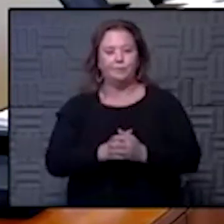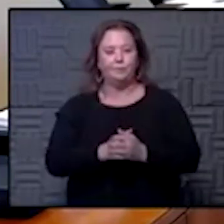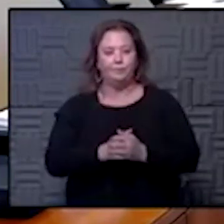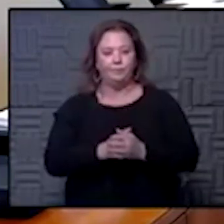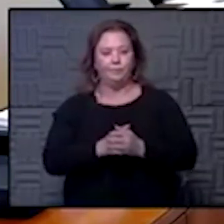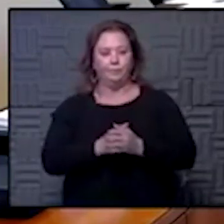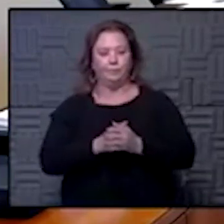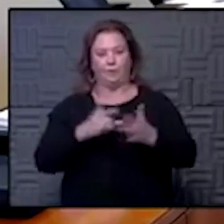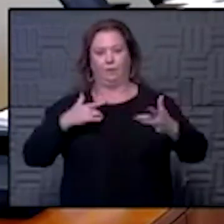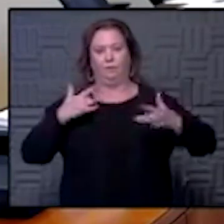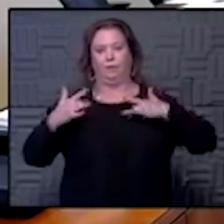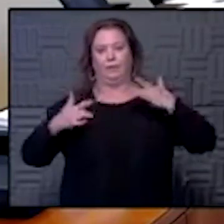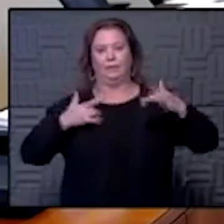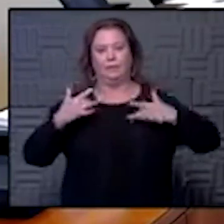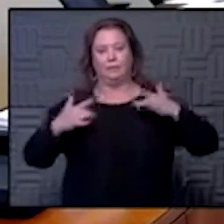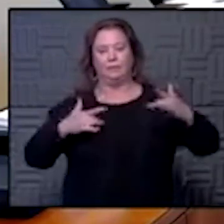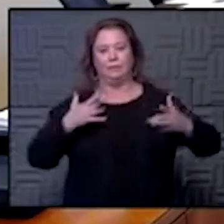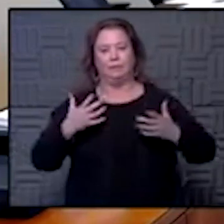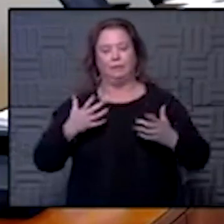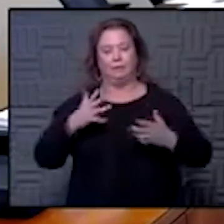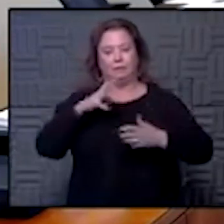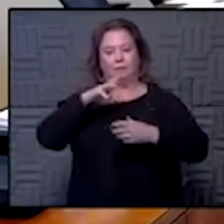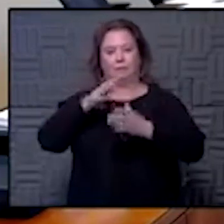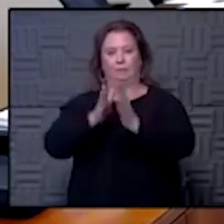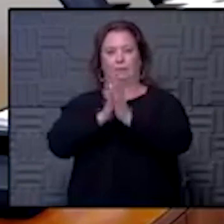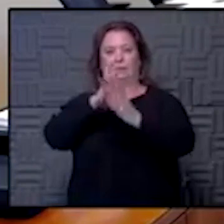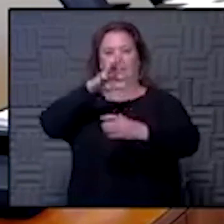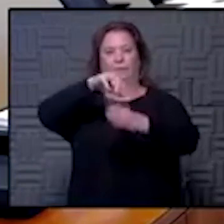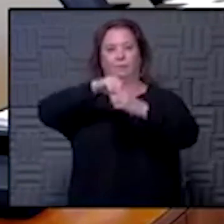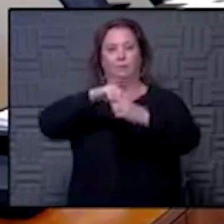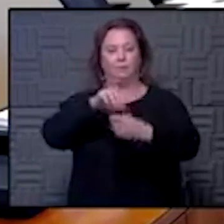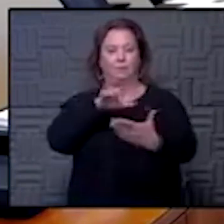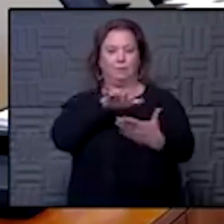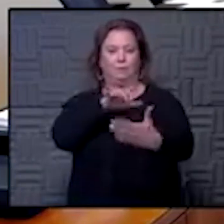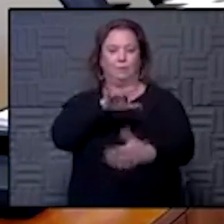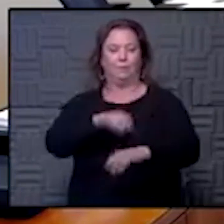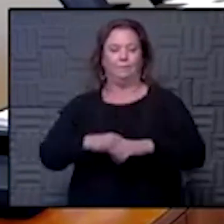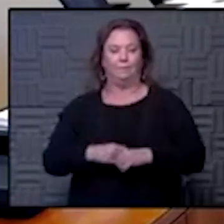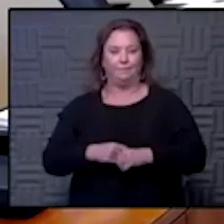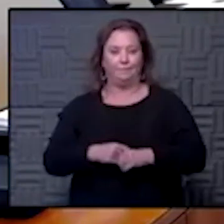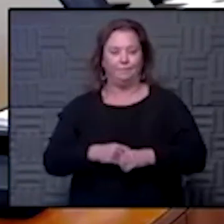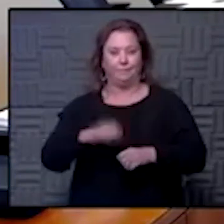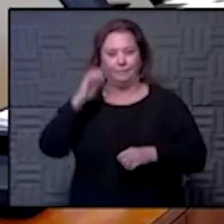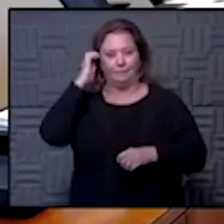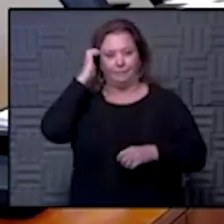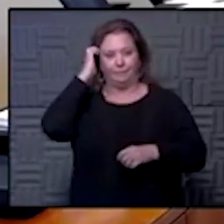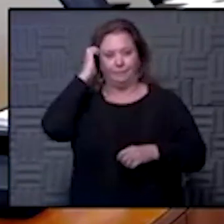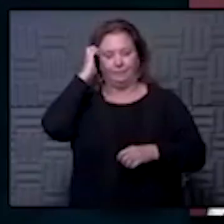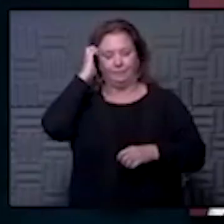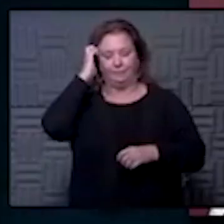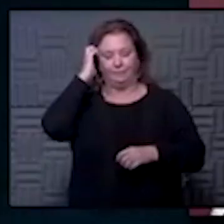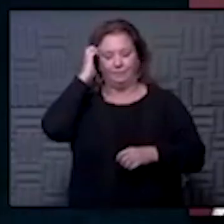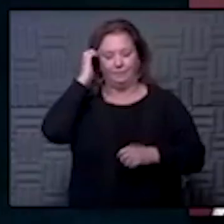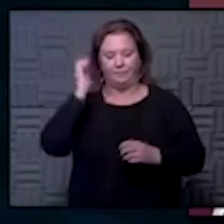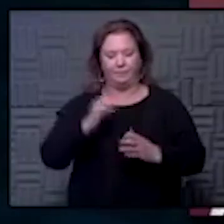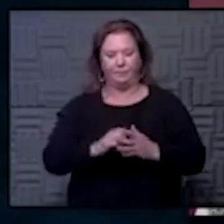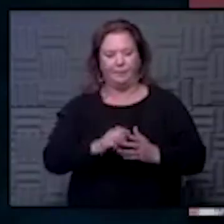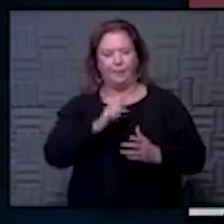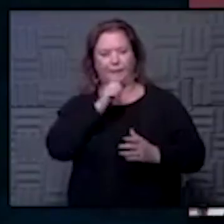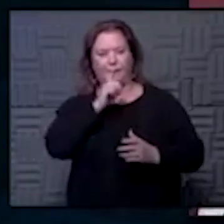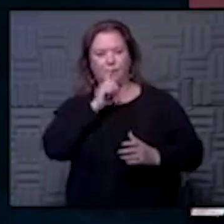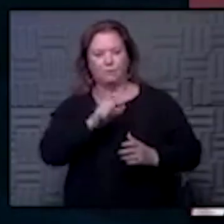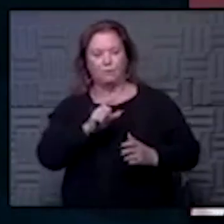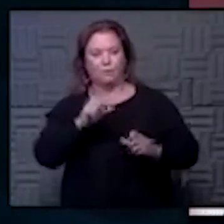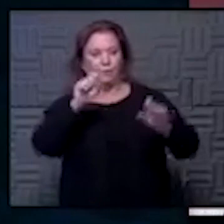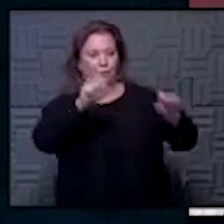were very excited to be asked to be part of the trial. Yeah, that's a big deal. So, okay, now I don't know what you guys